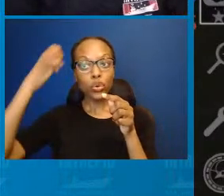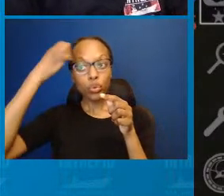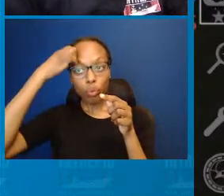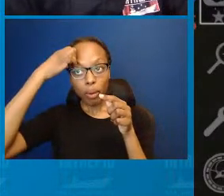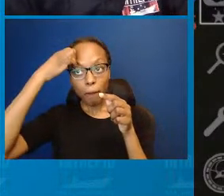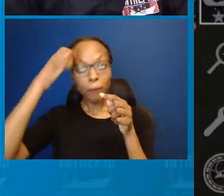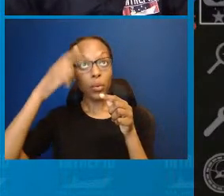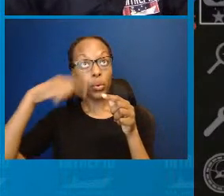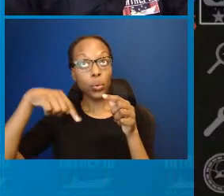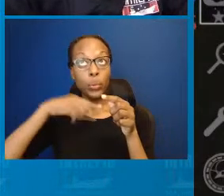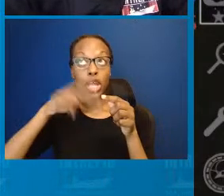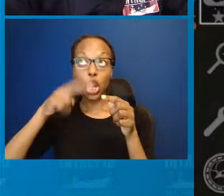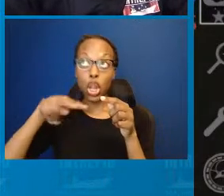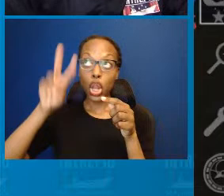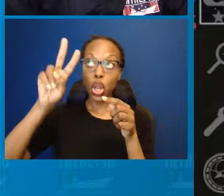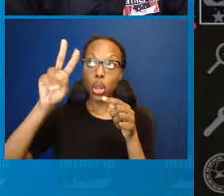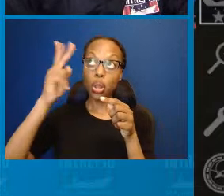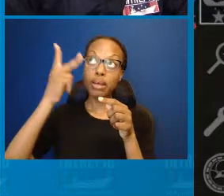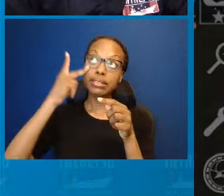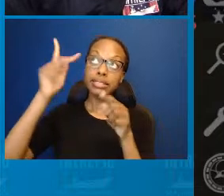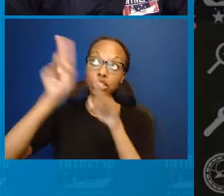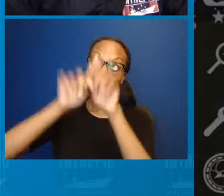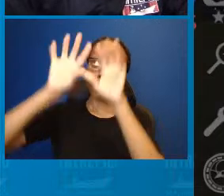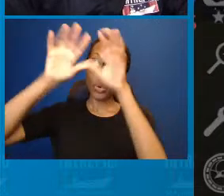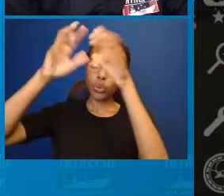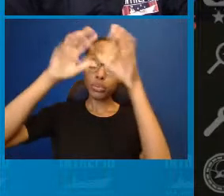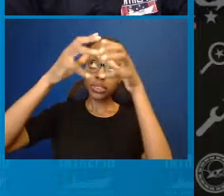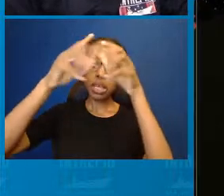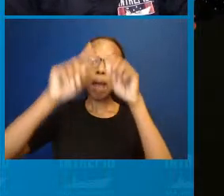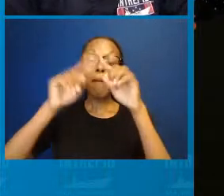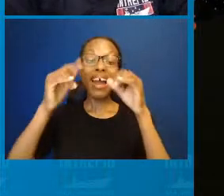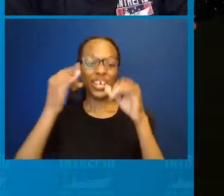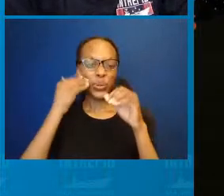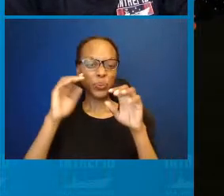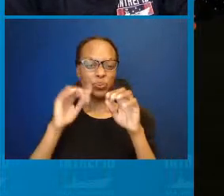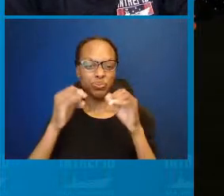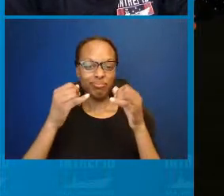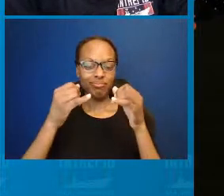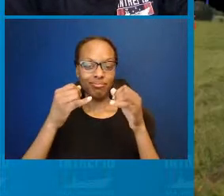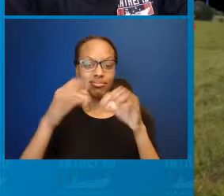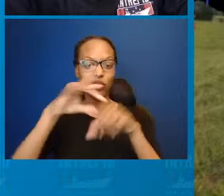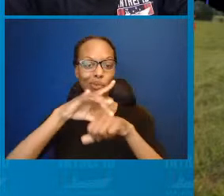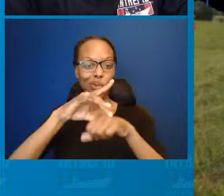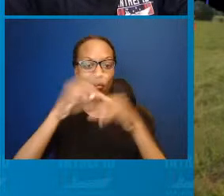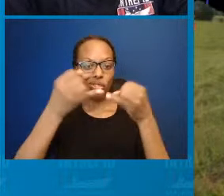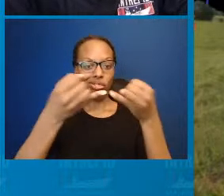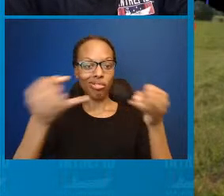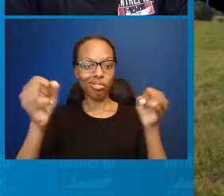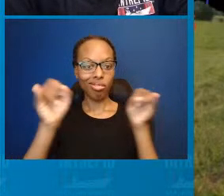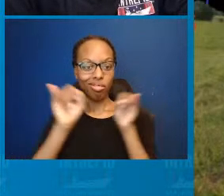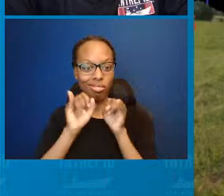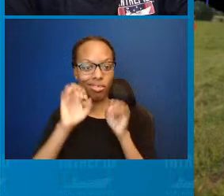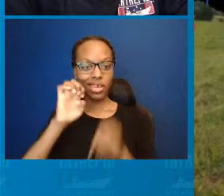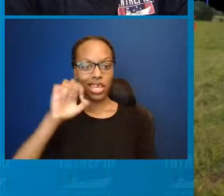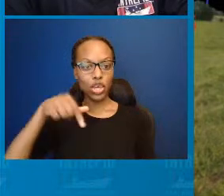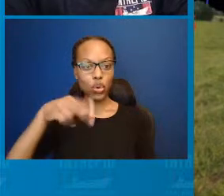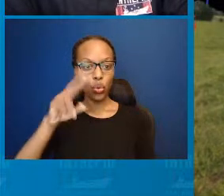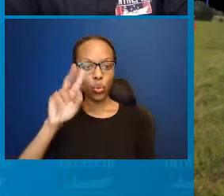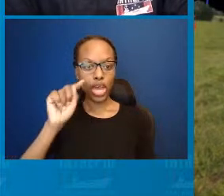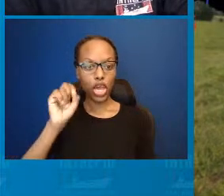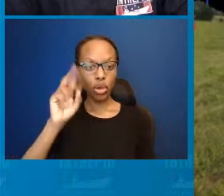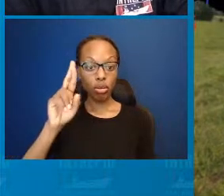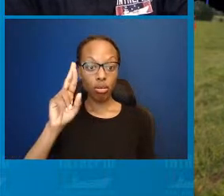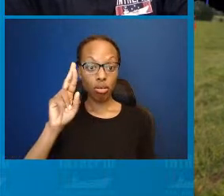equator to, I don't know, let's say Australia, let's go all the way to Australia. Not